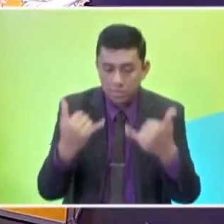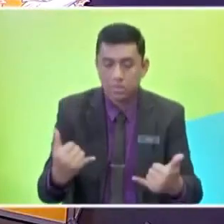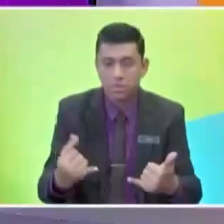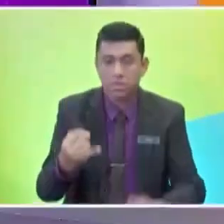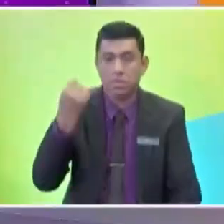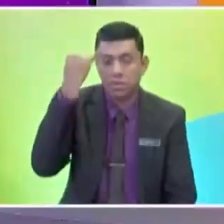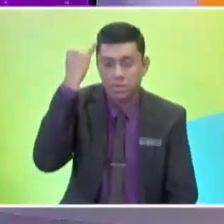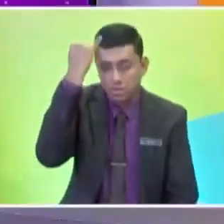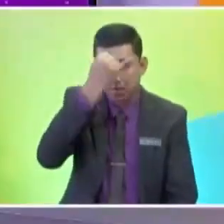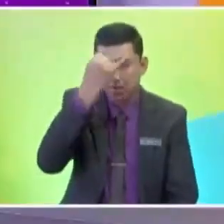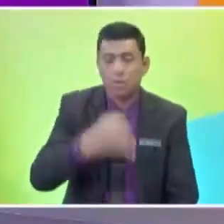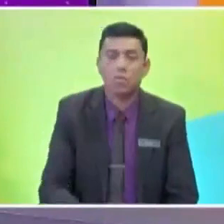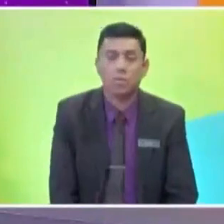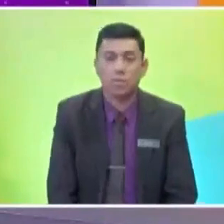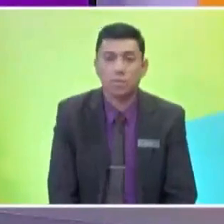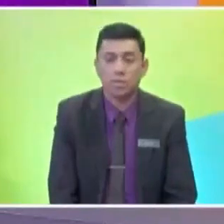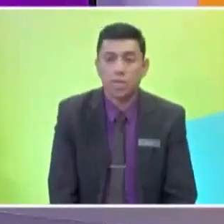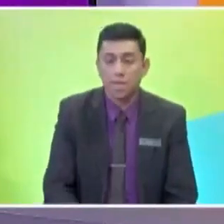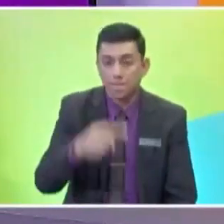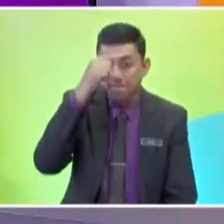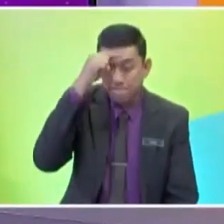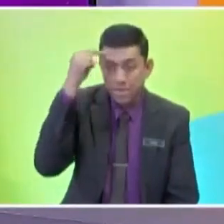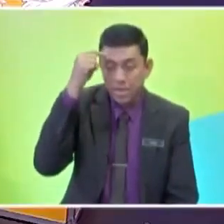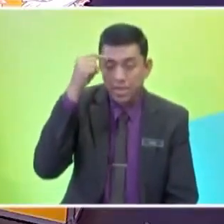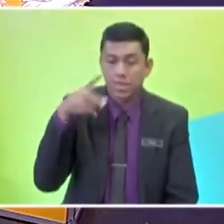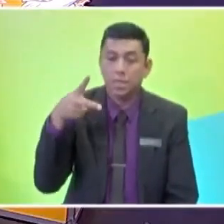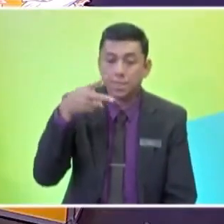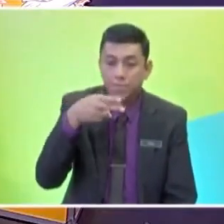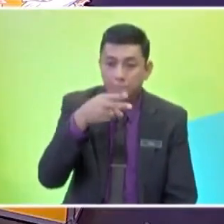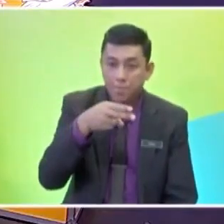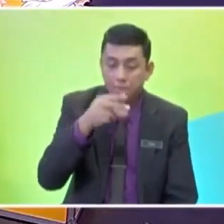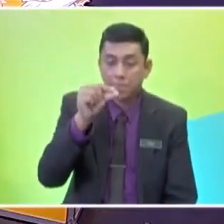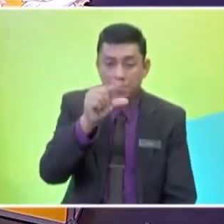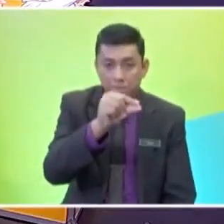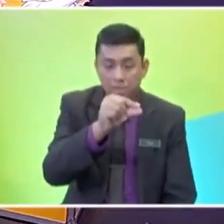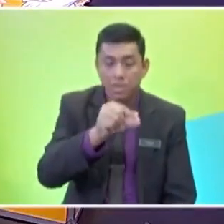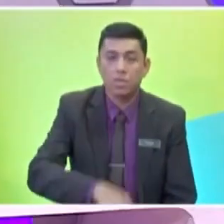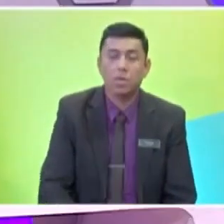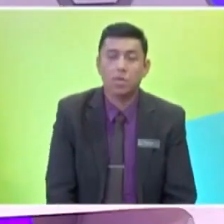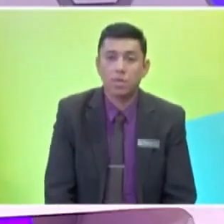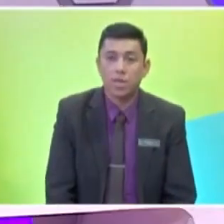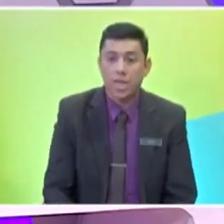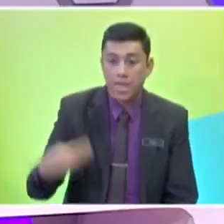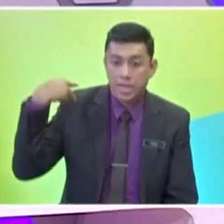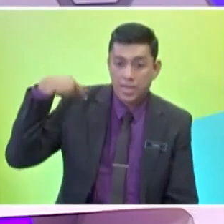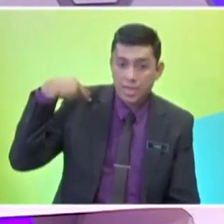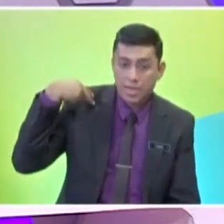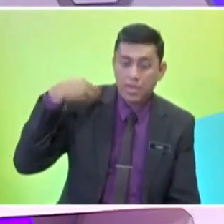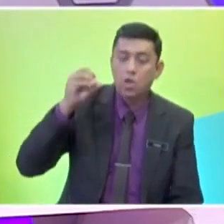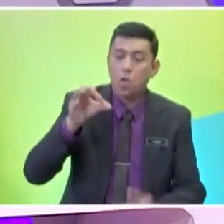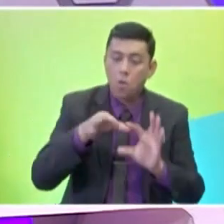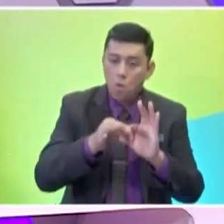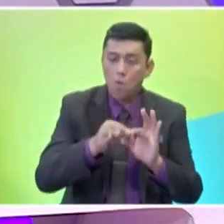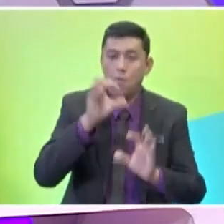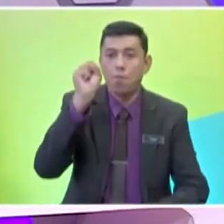fine. Yes. We have the black cloth pegs, right? These are the legs of the sheep. Okay,